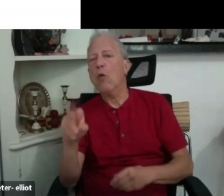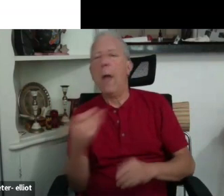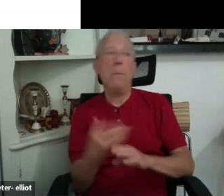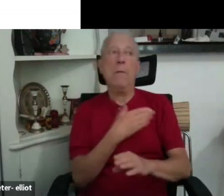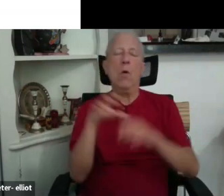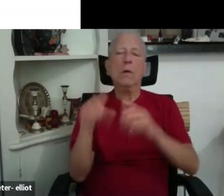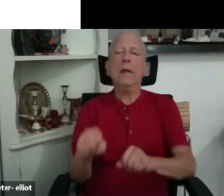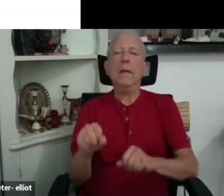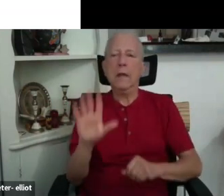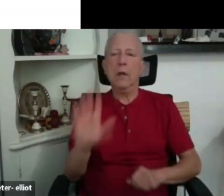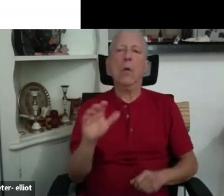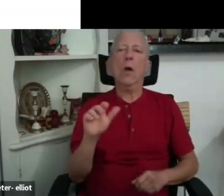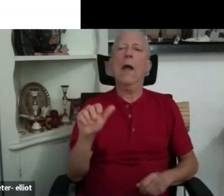assets.